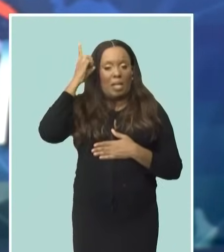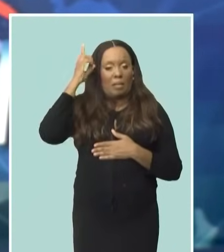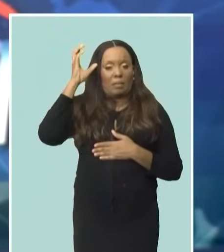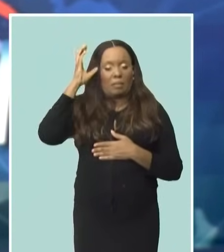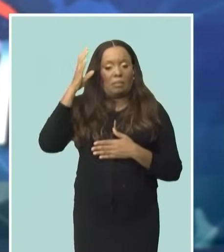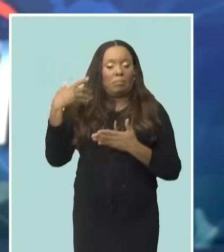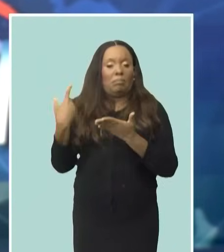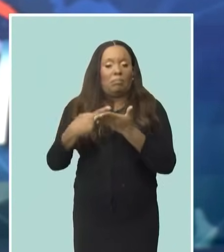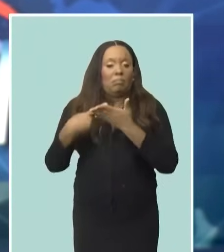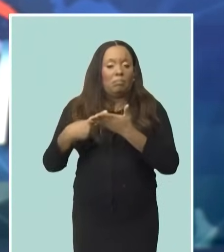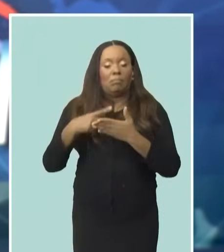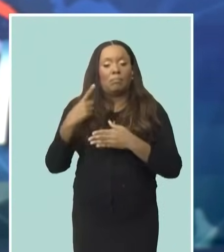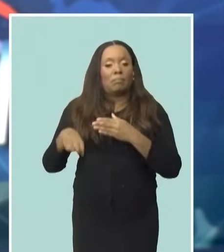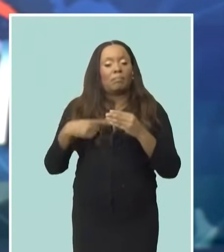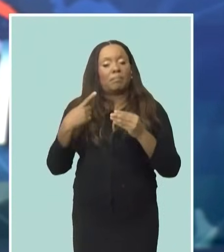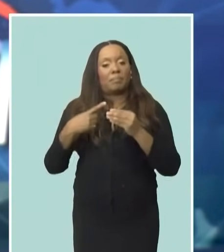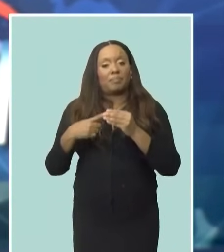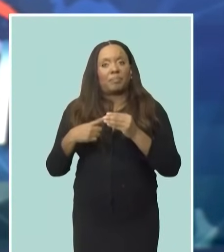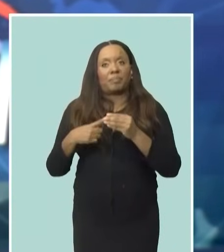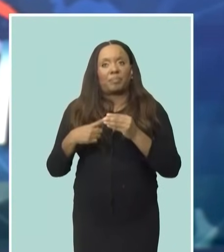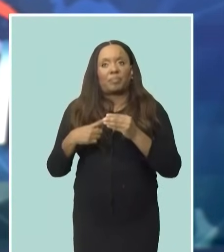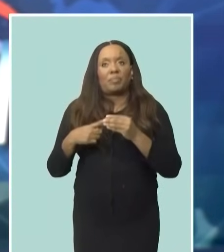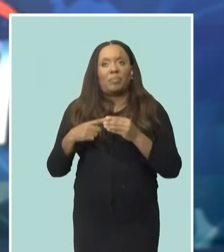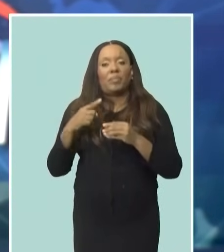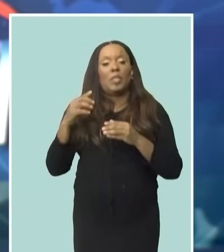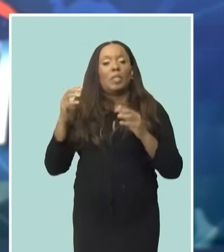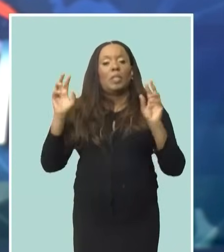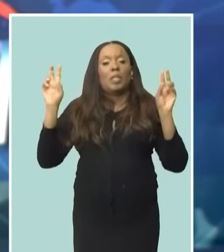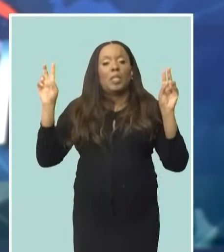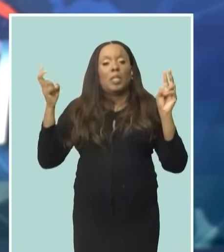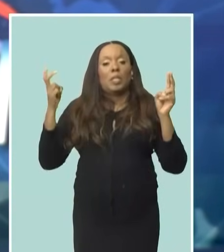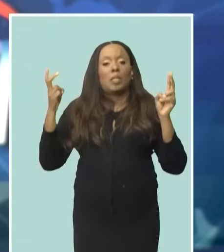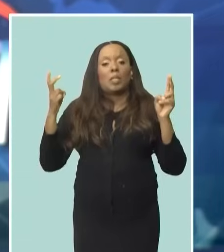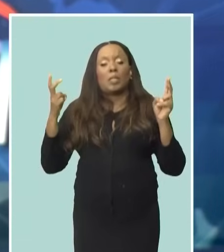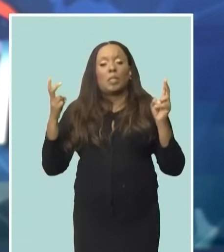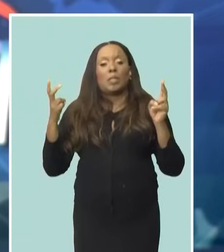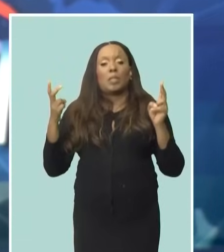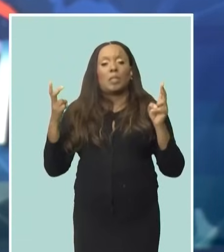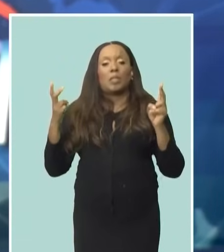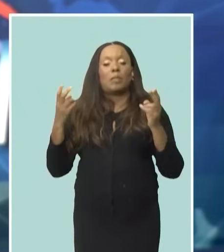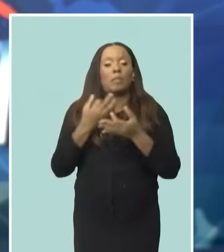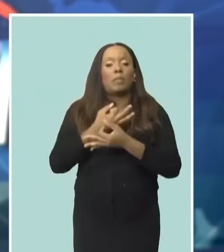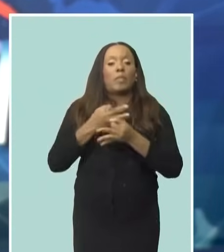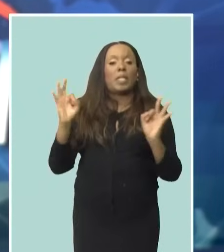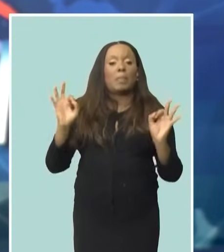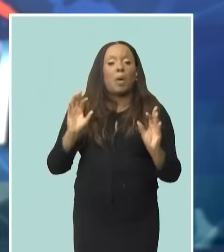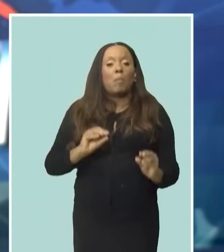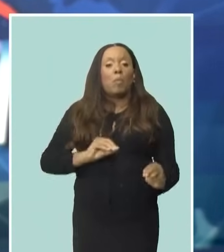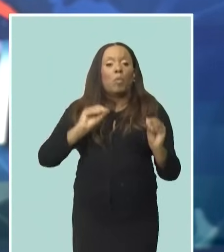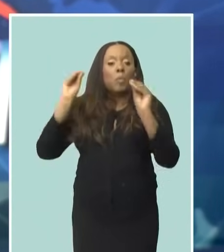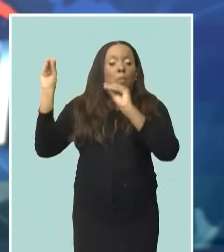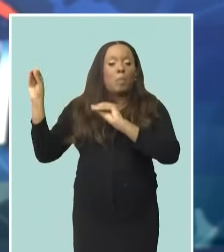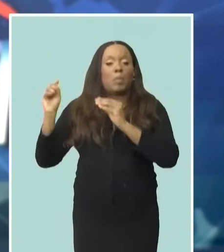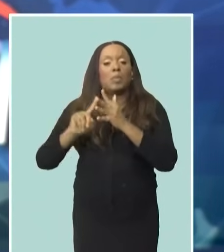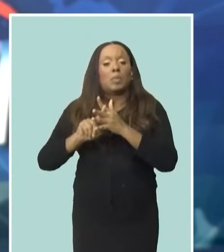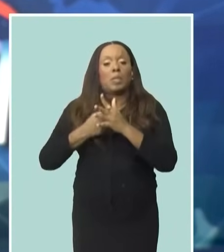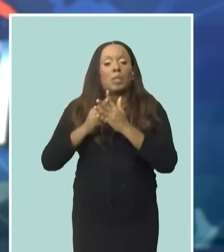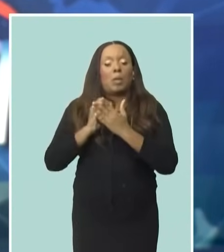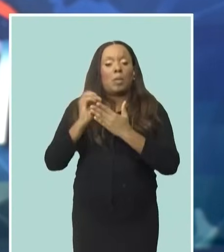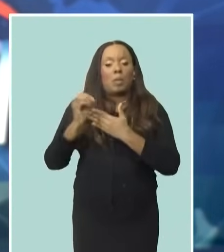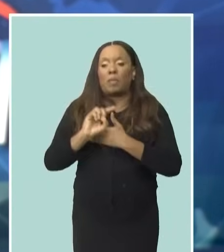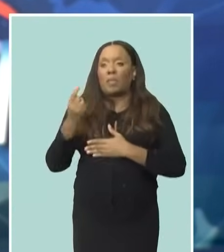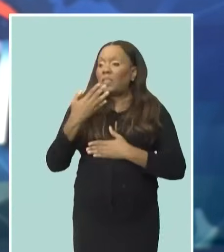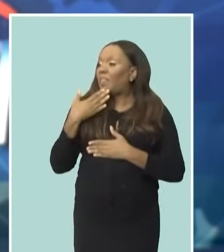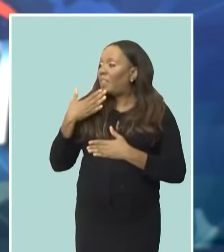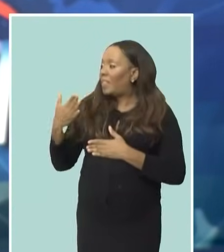to us about what can be expected once the new free movement regime comes into place on October 1st. Thank you very much,